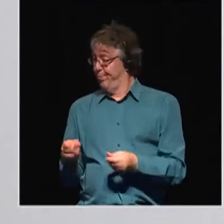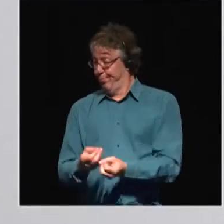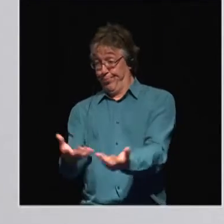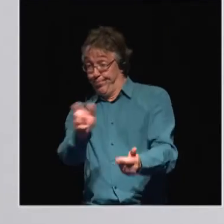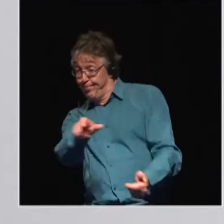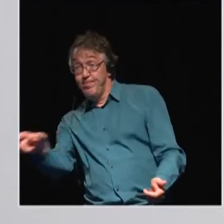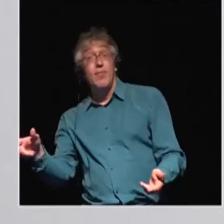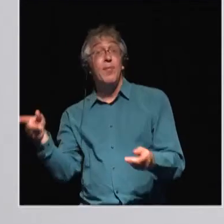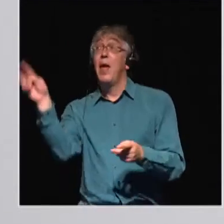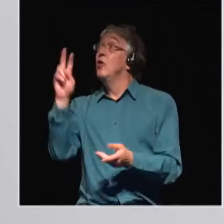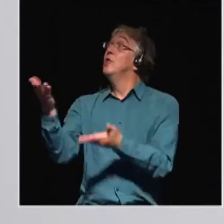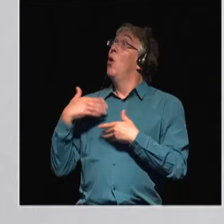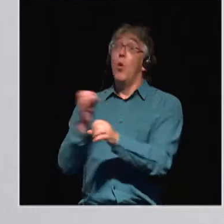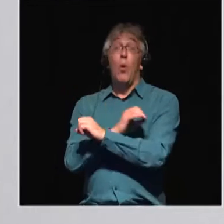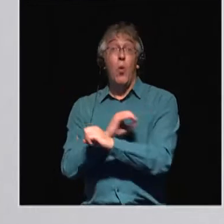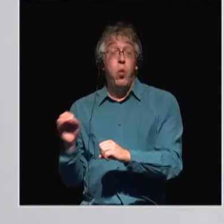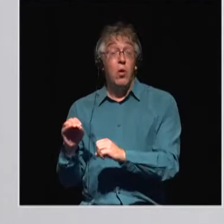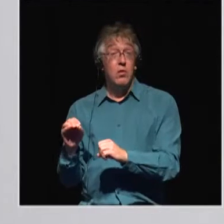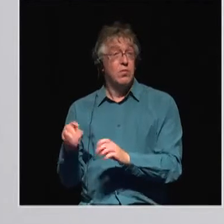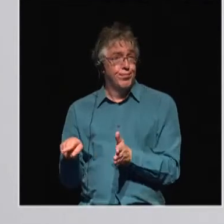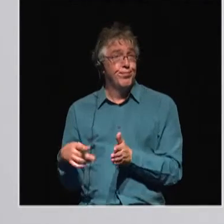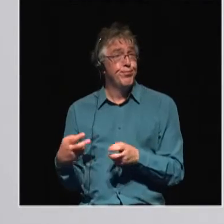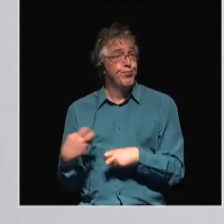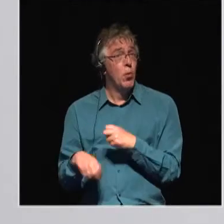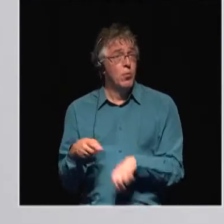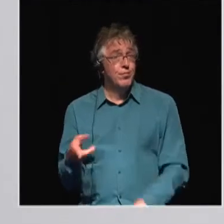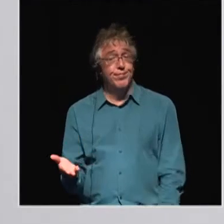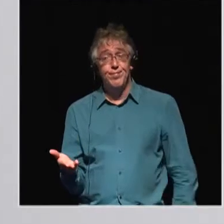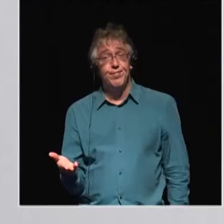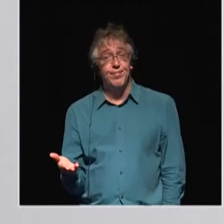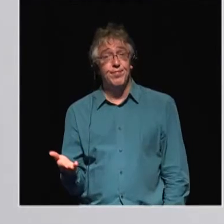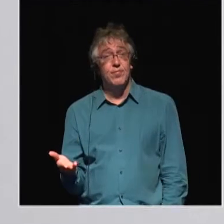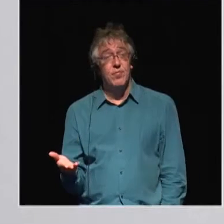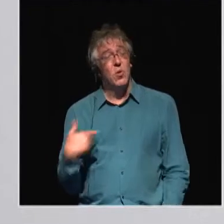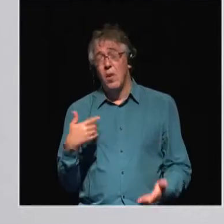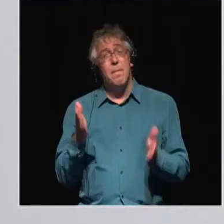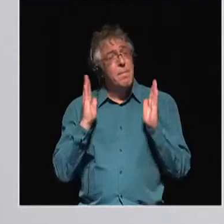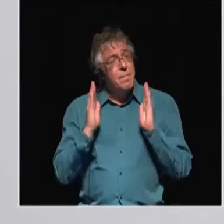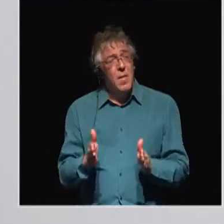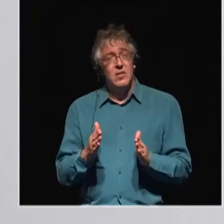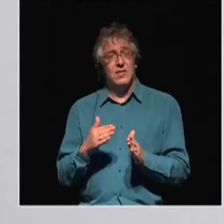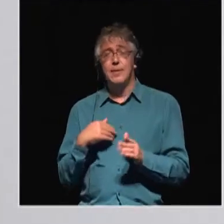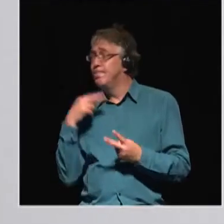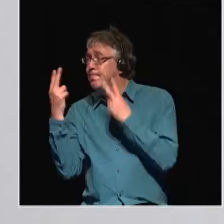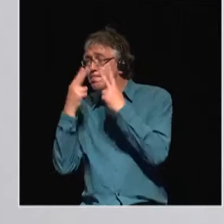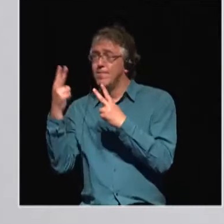here. And that would be a challenge for us. So I think we need to work on good partnerships. Secondly,